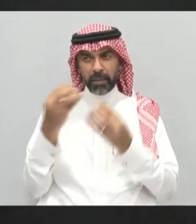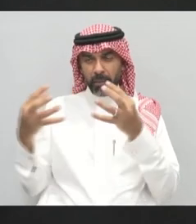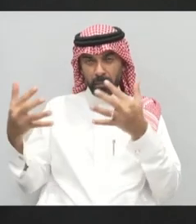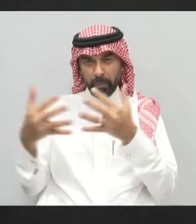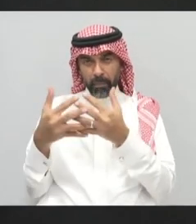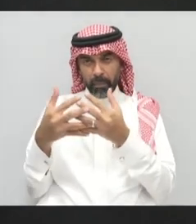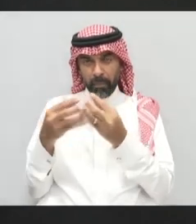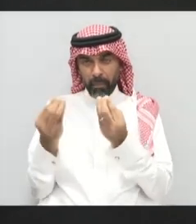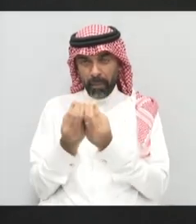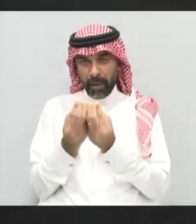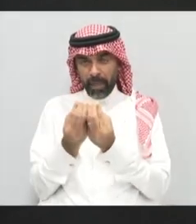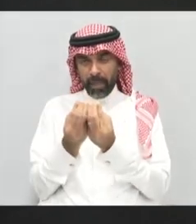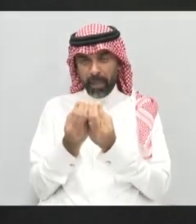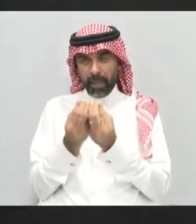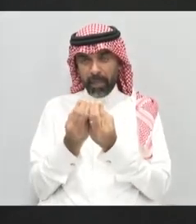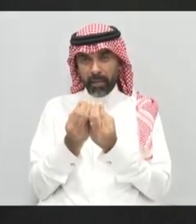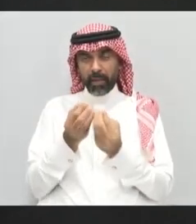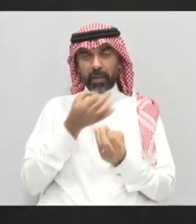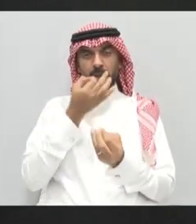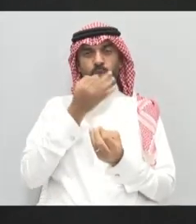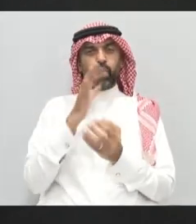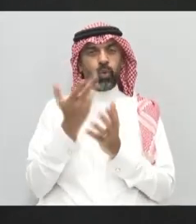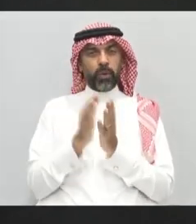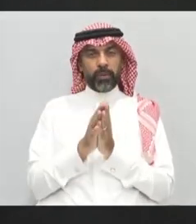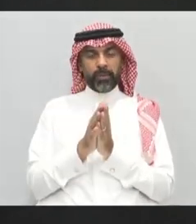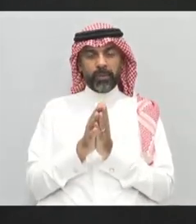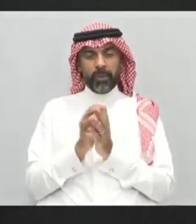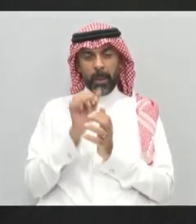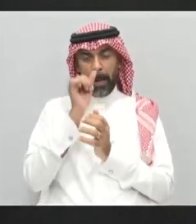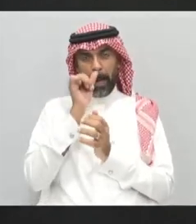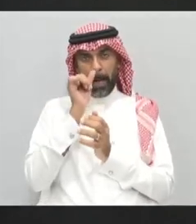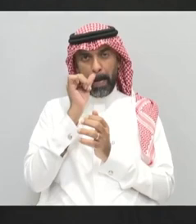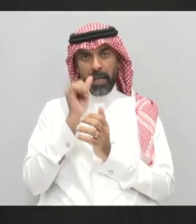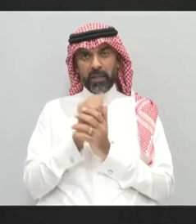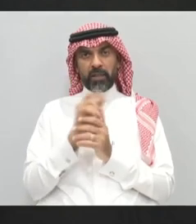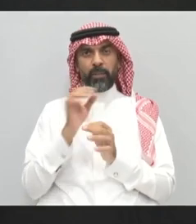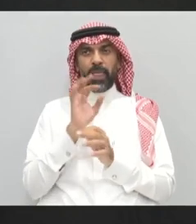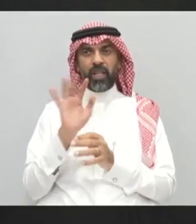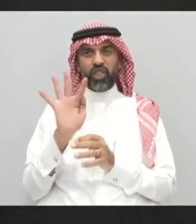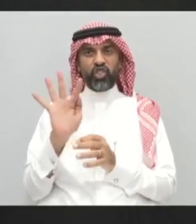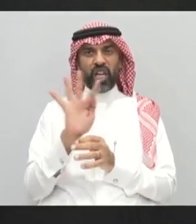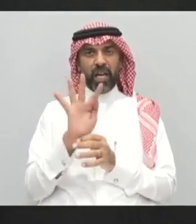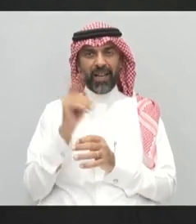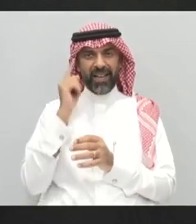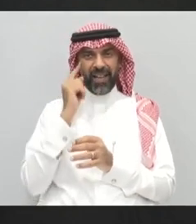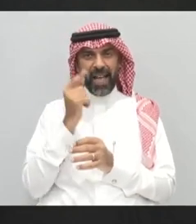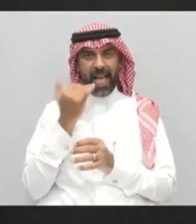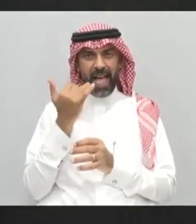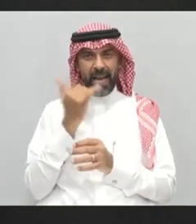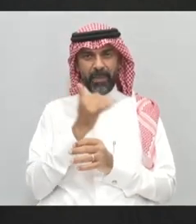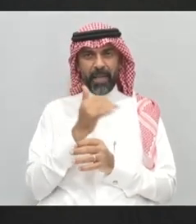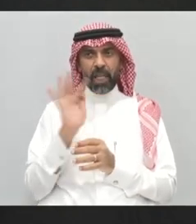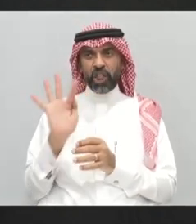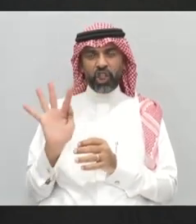H coming together, they are making the sound sh, sh. So